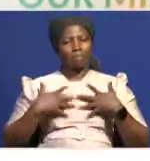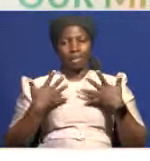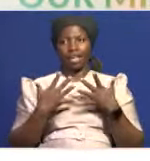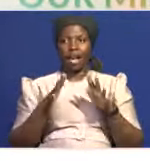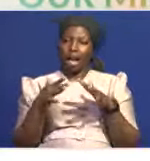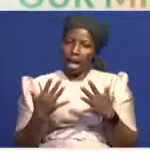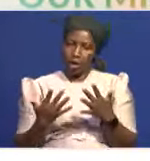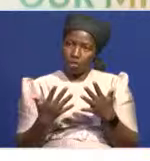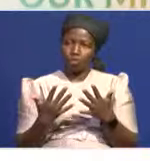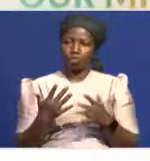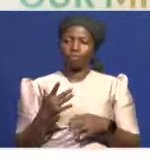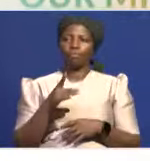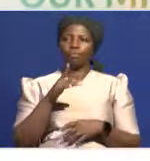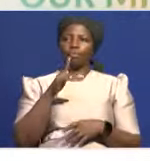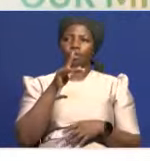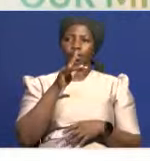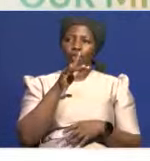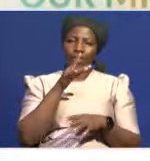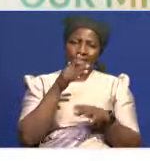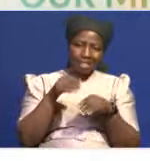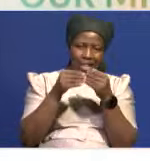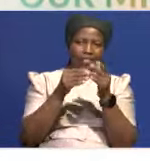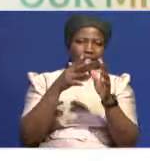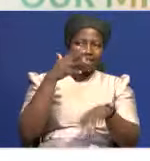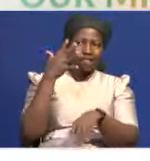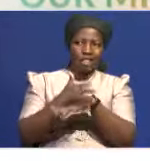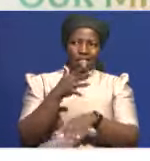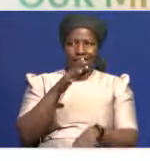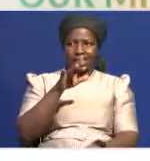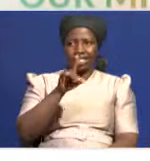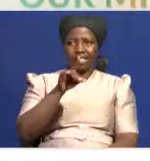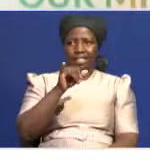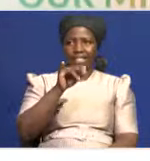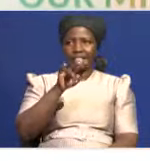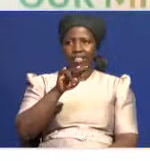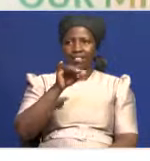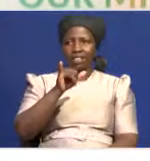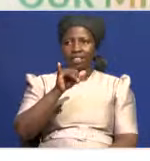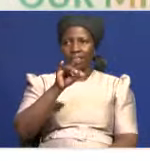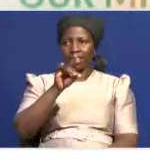by giving them false dividends, false